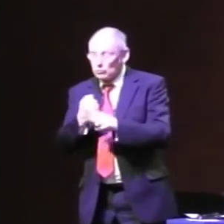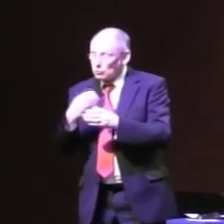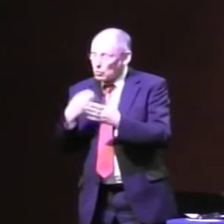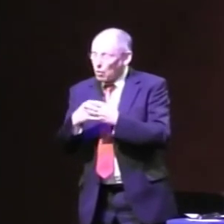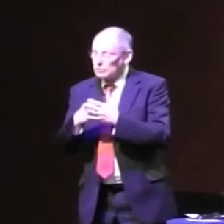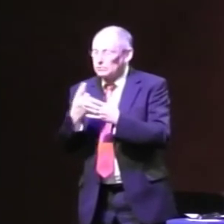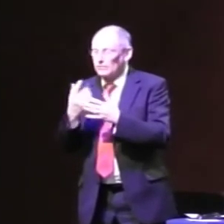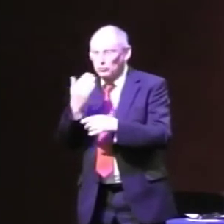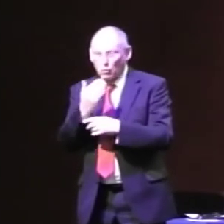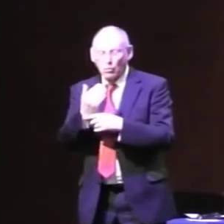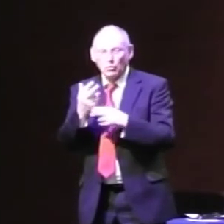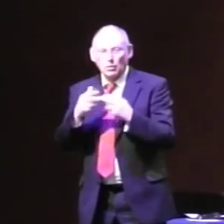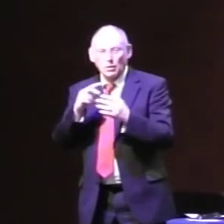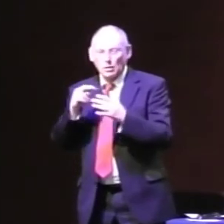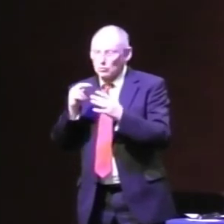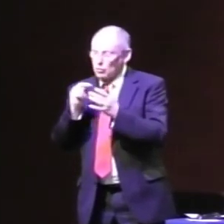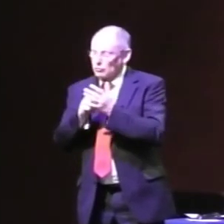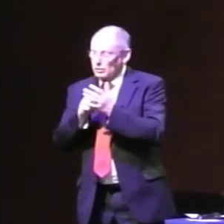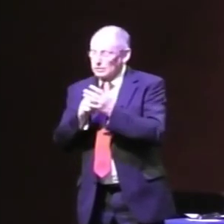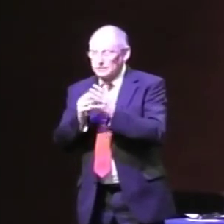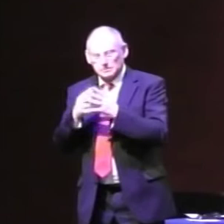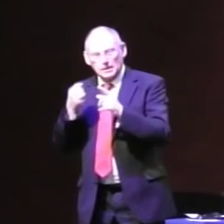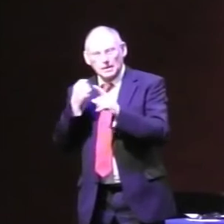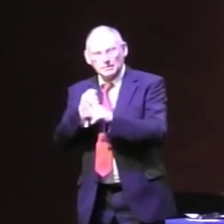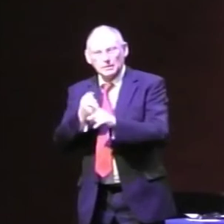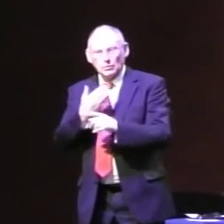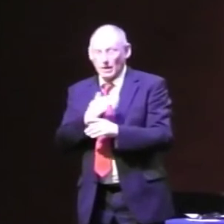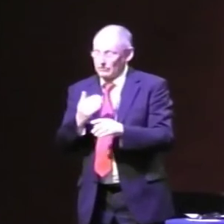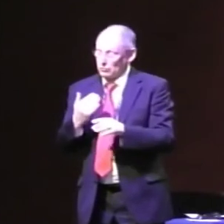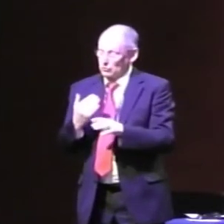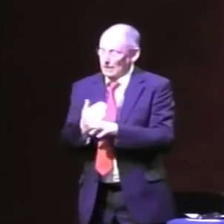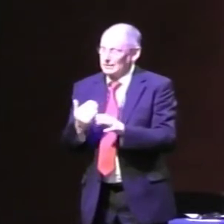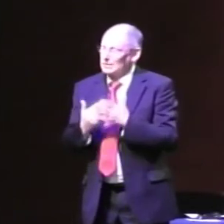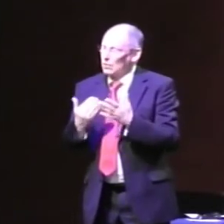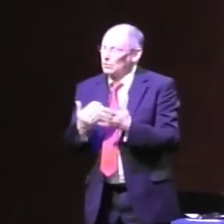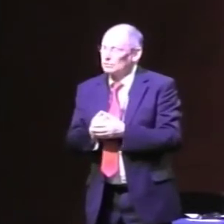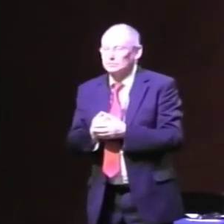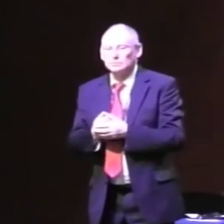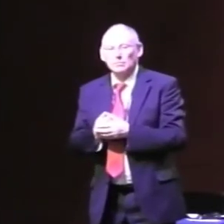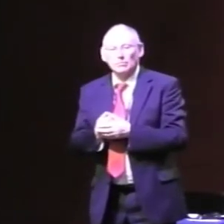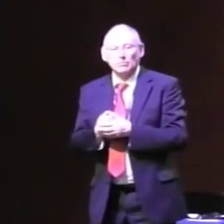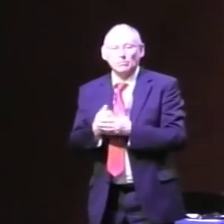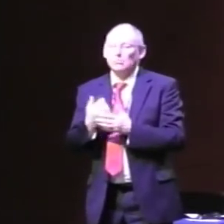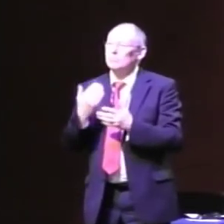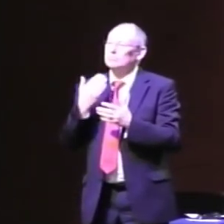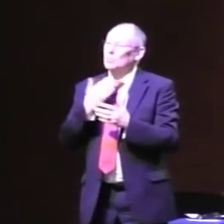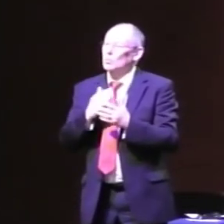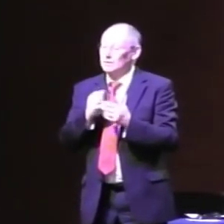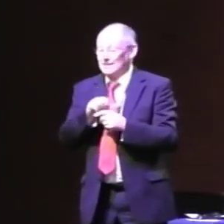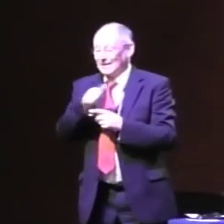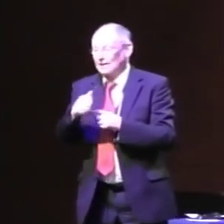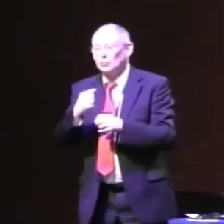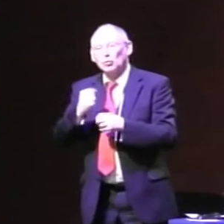other contracts are having a major impact. We need to act now. We want the next Scottish Government